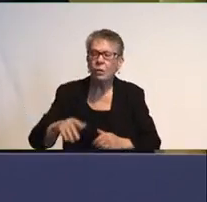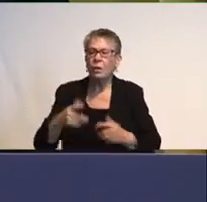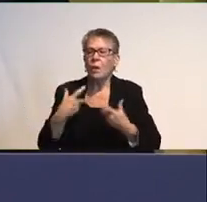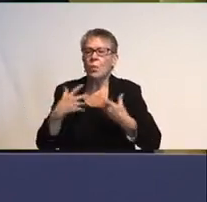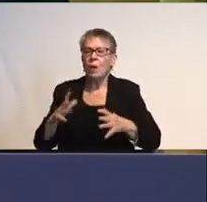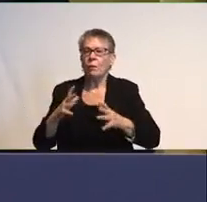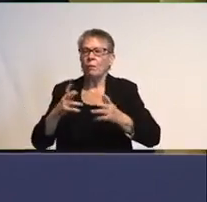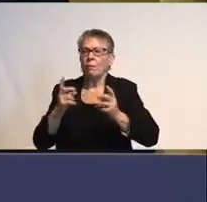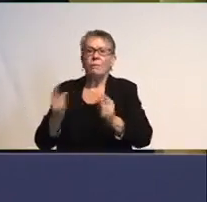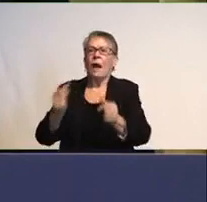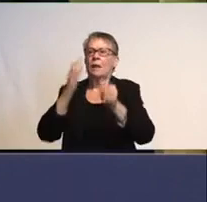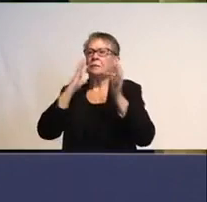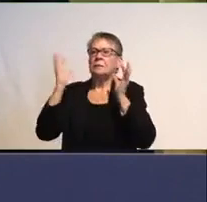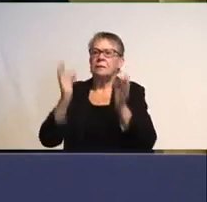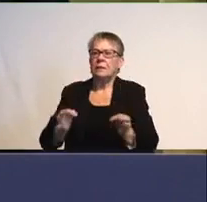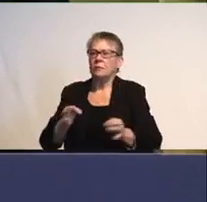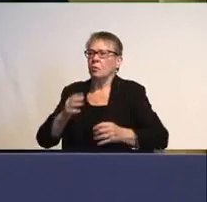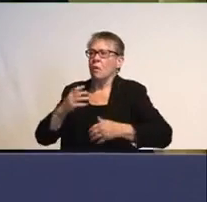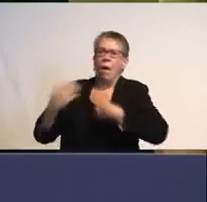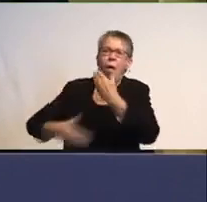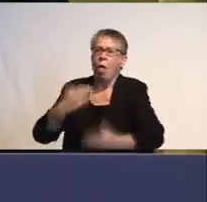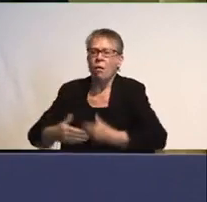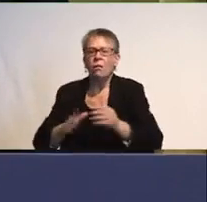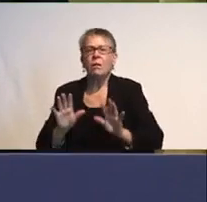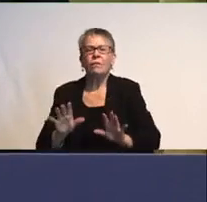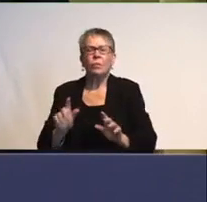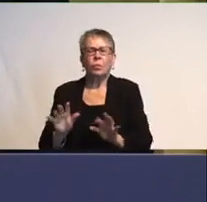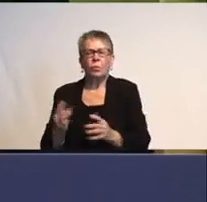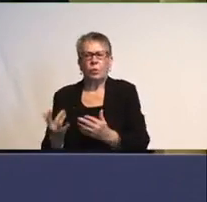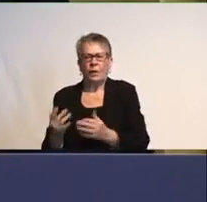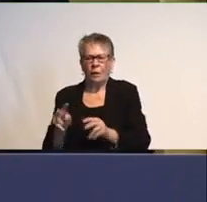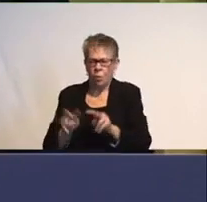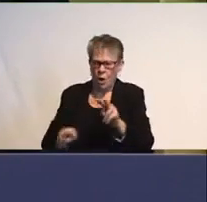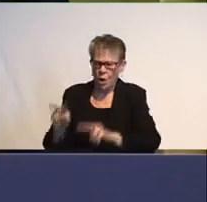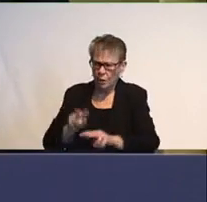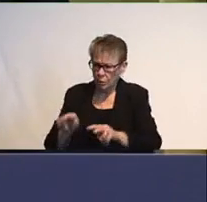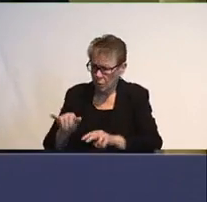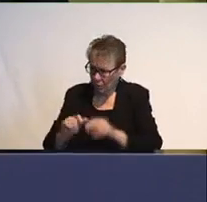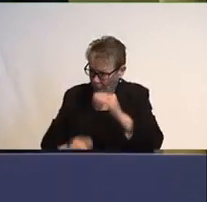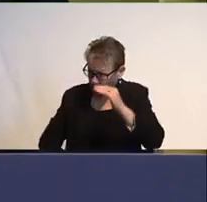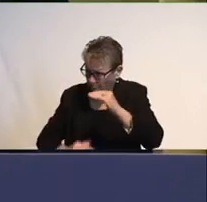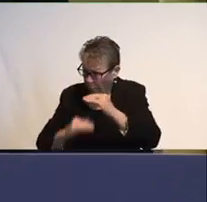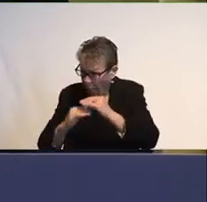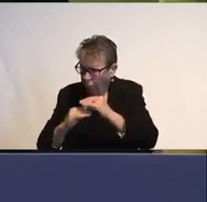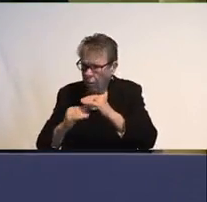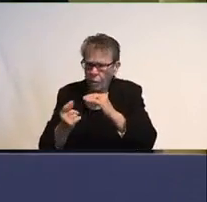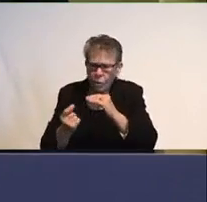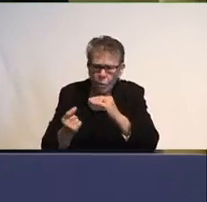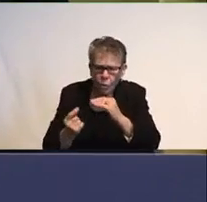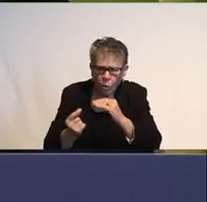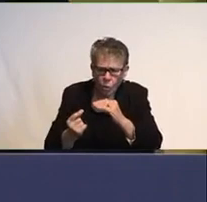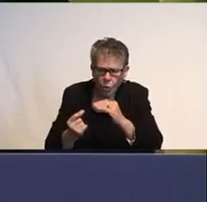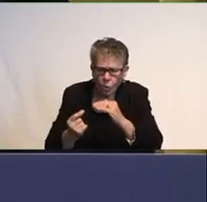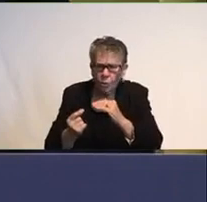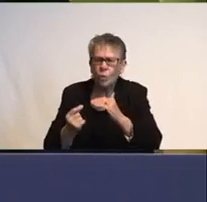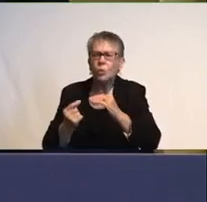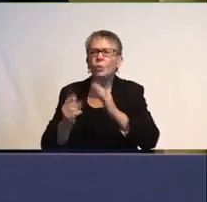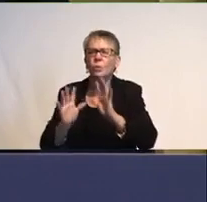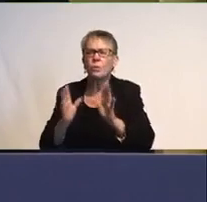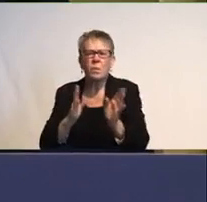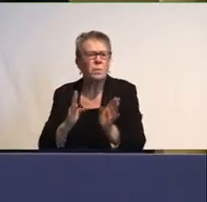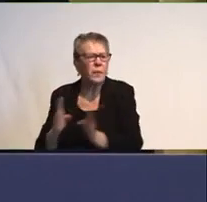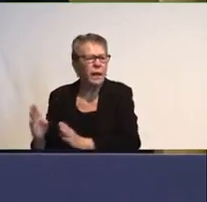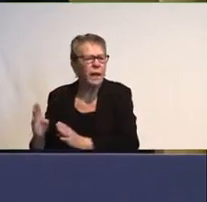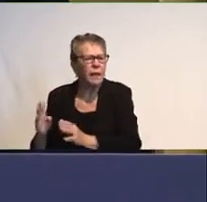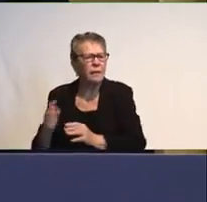typically if a life is at stake, we're going to be in the better be safe than sorry category. But I